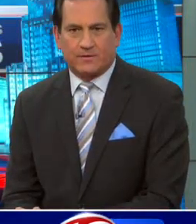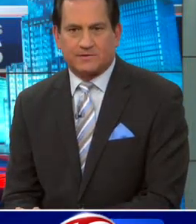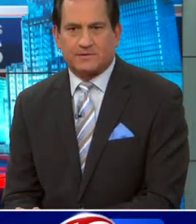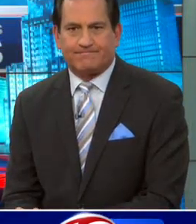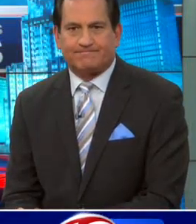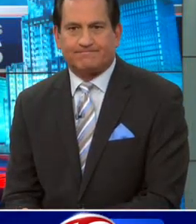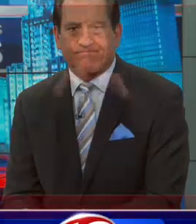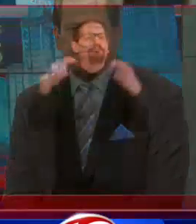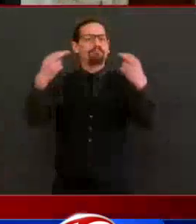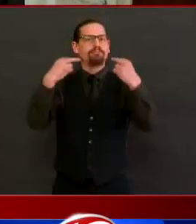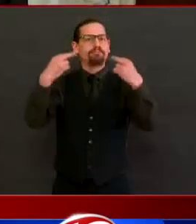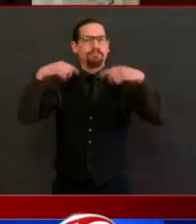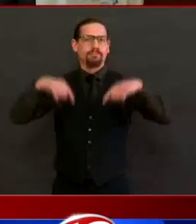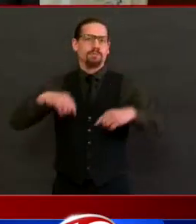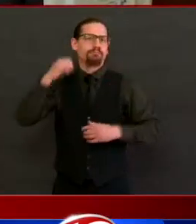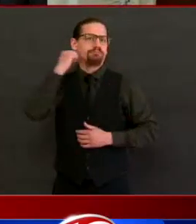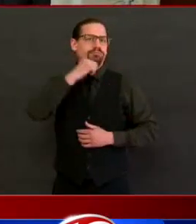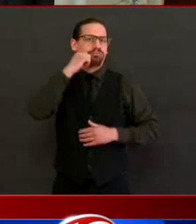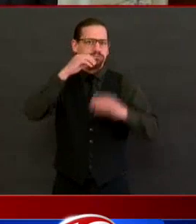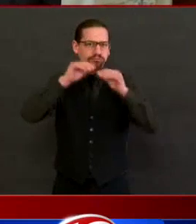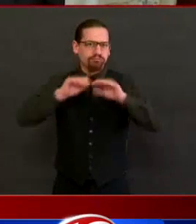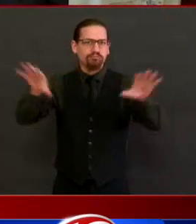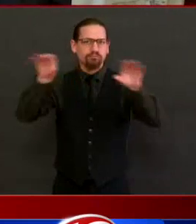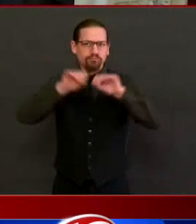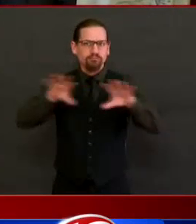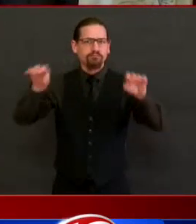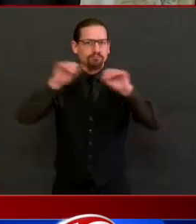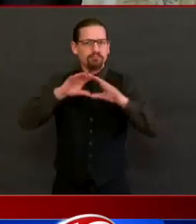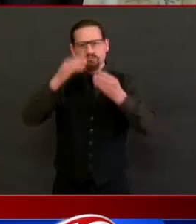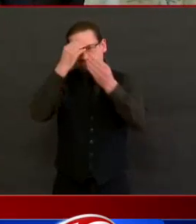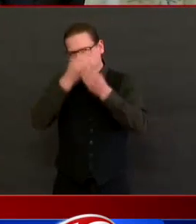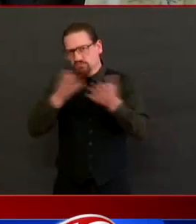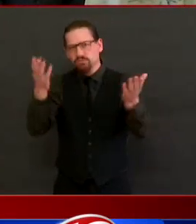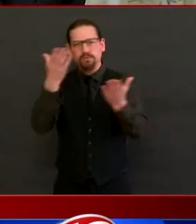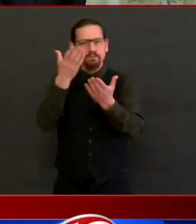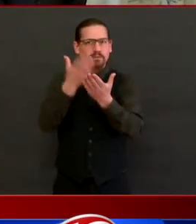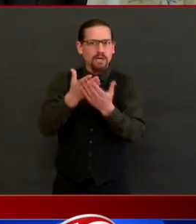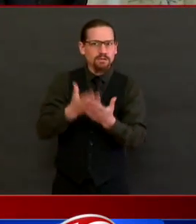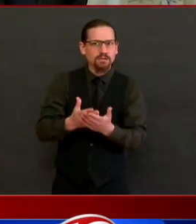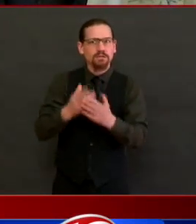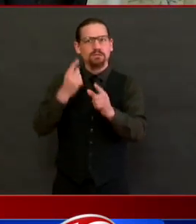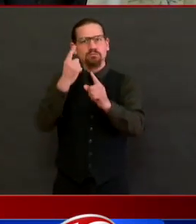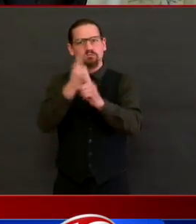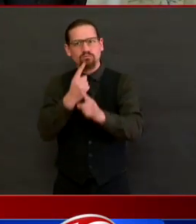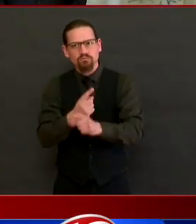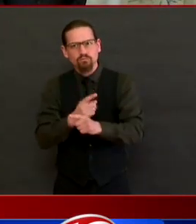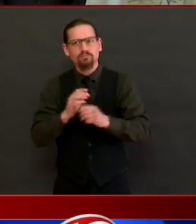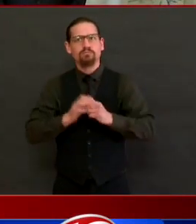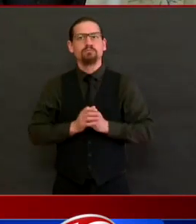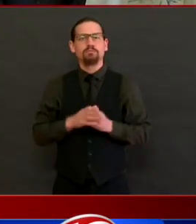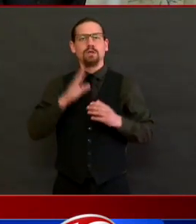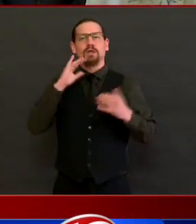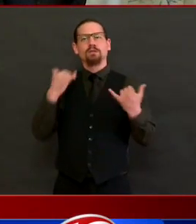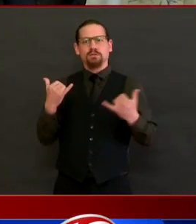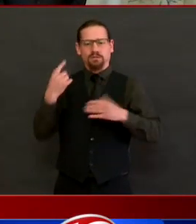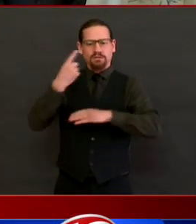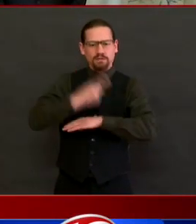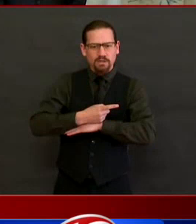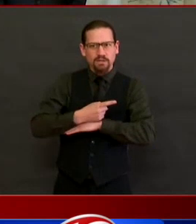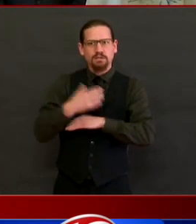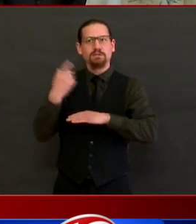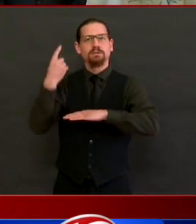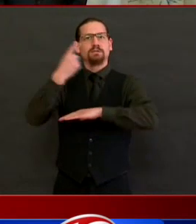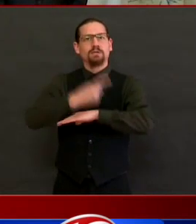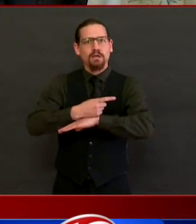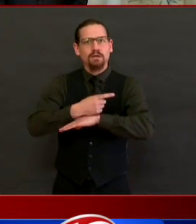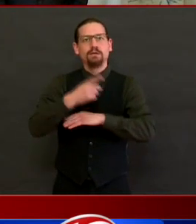State House. Daily press conferences. I hope they provide you with a break in the day and a trusted